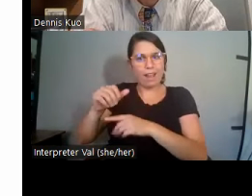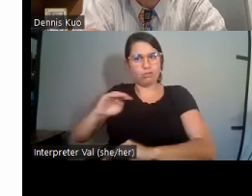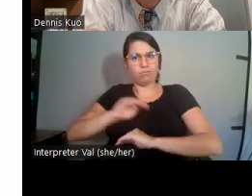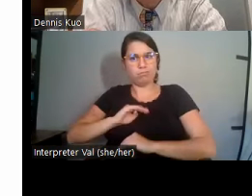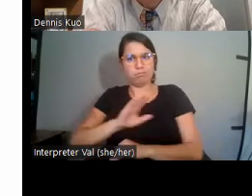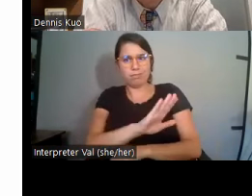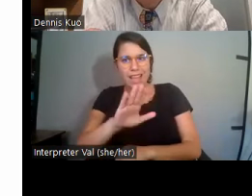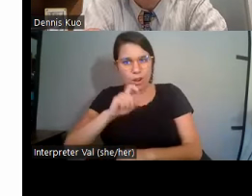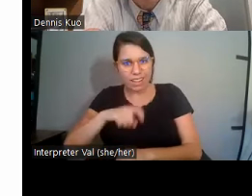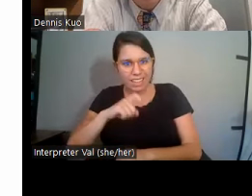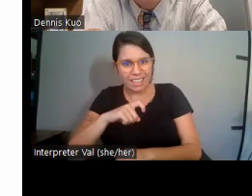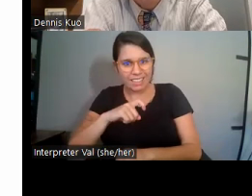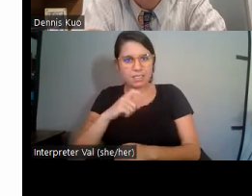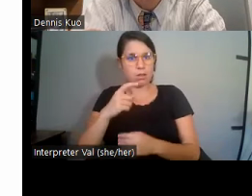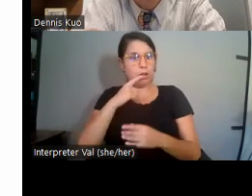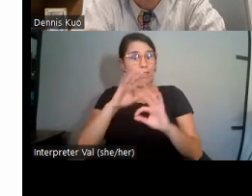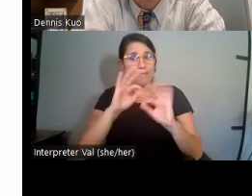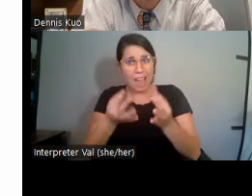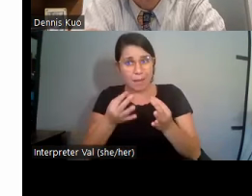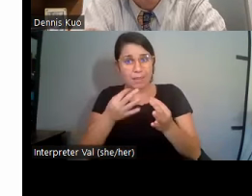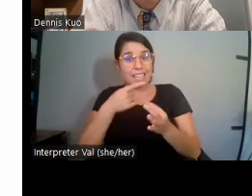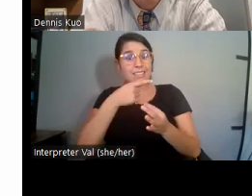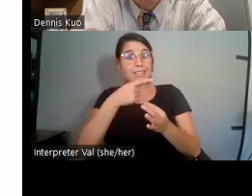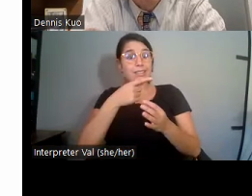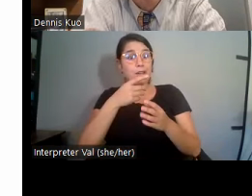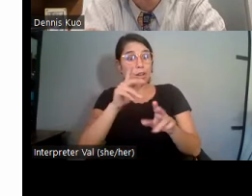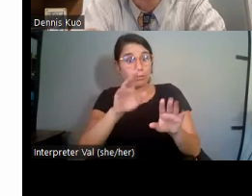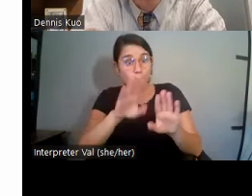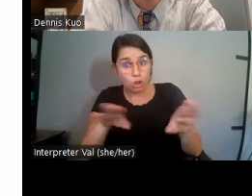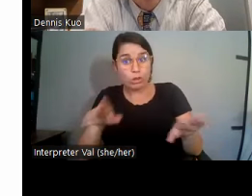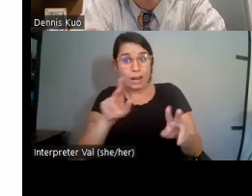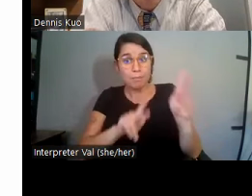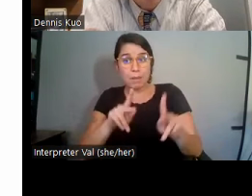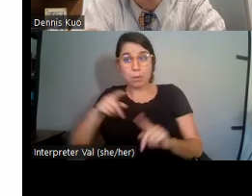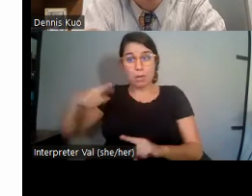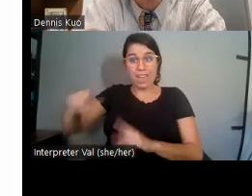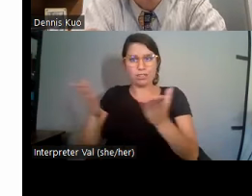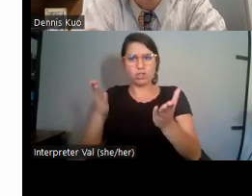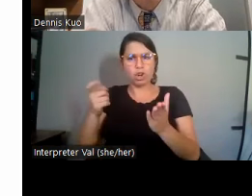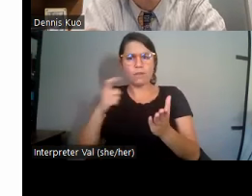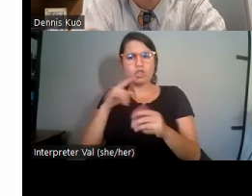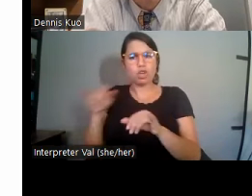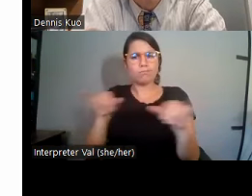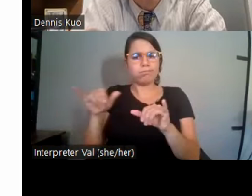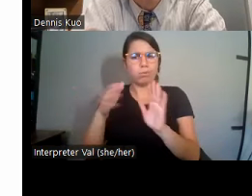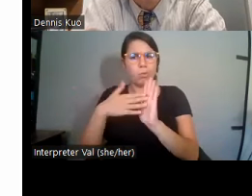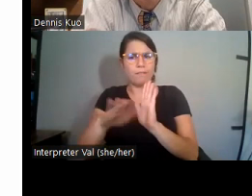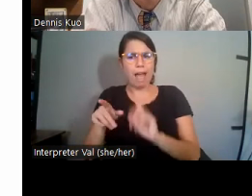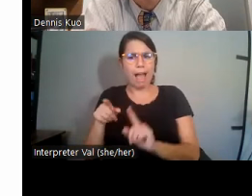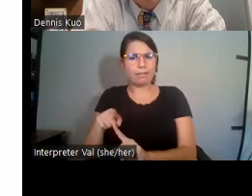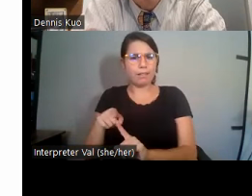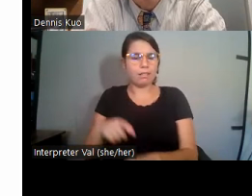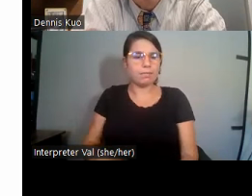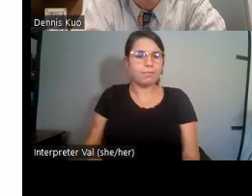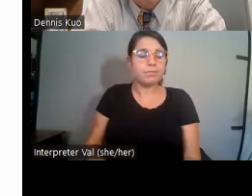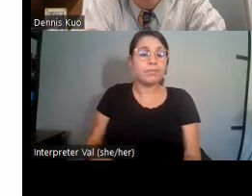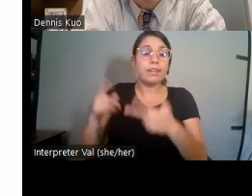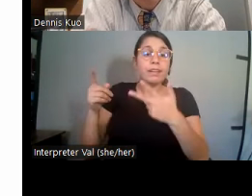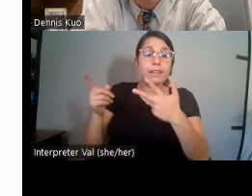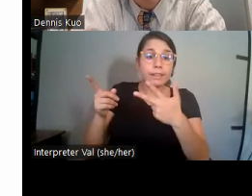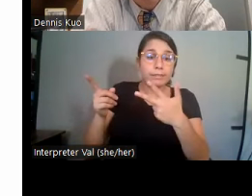families and communities they serve, and is culturally responsive. Service sectors increase the ability of children and youth with special healthcare